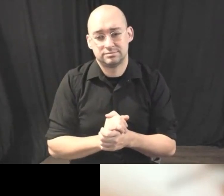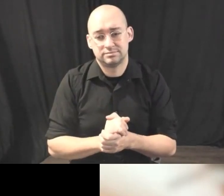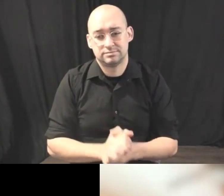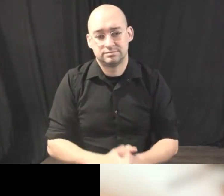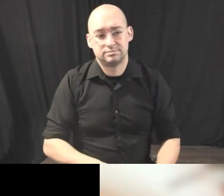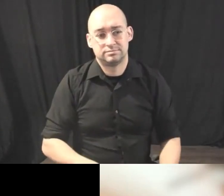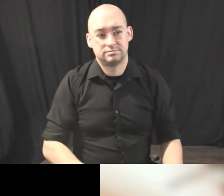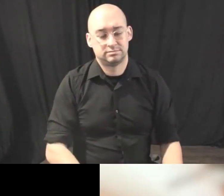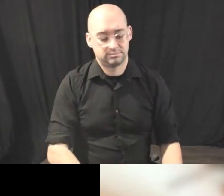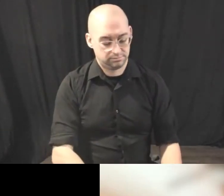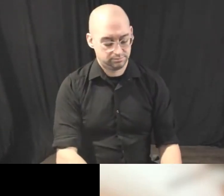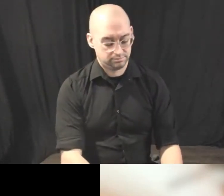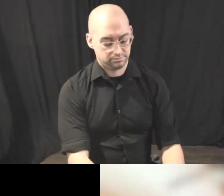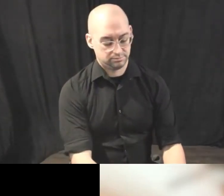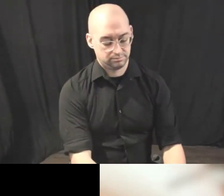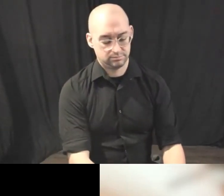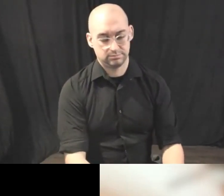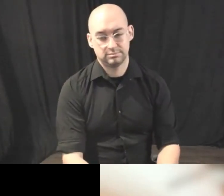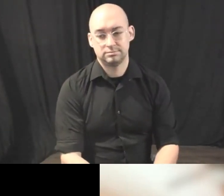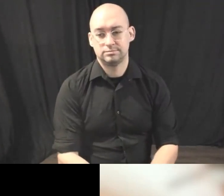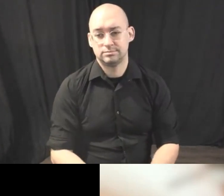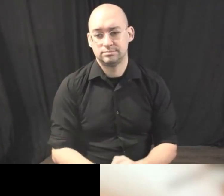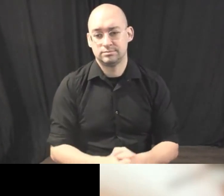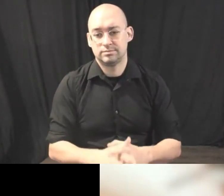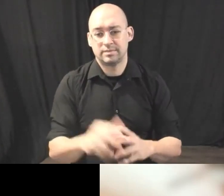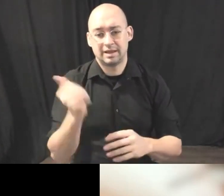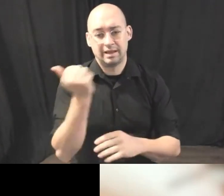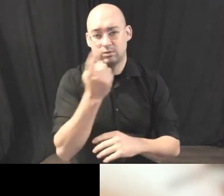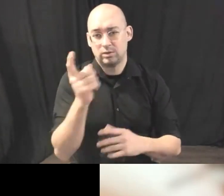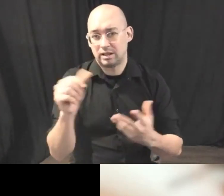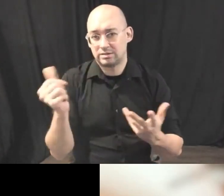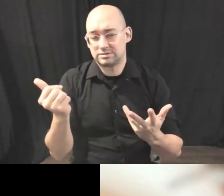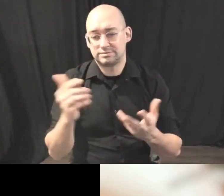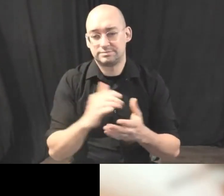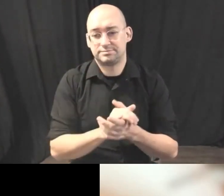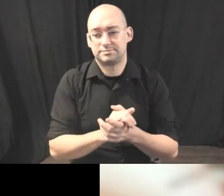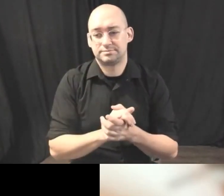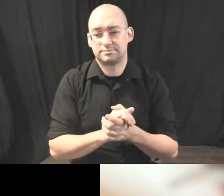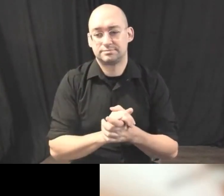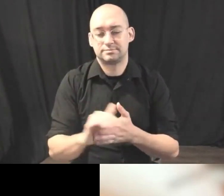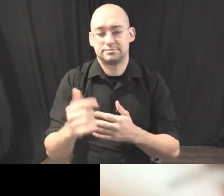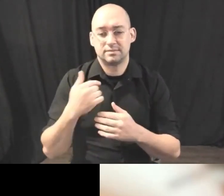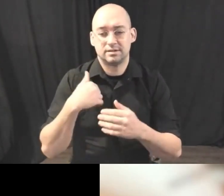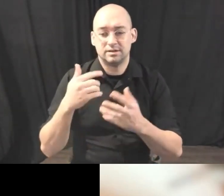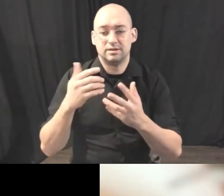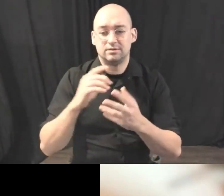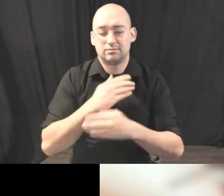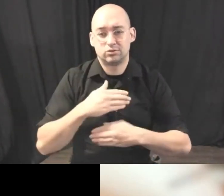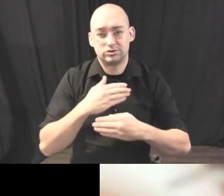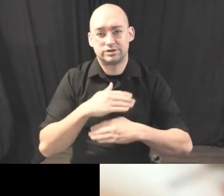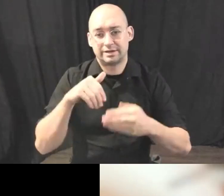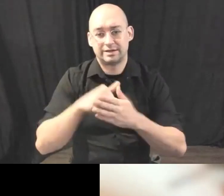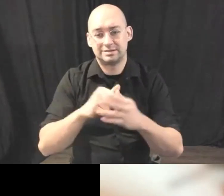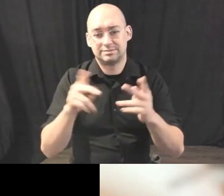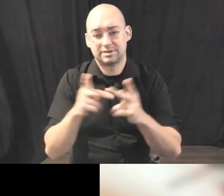Anyone else in the room? I'll jump in. Yes, Tiffany. Tiffany White with SCIU California. Really appreciate being in this space with all of you guys